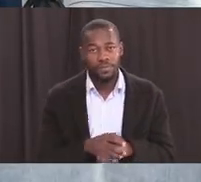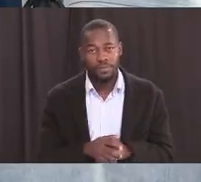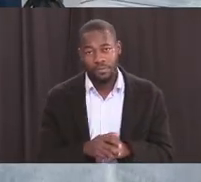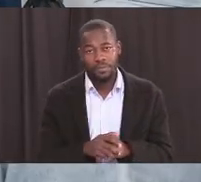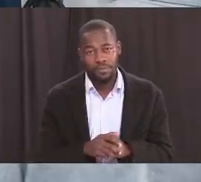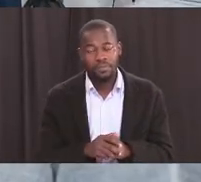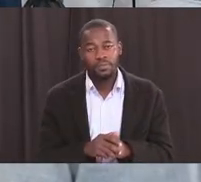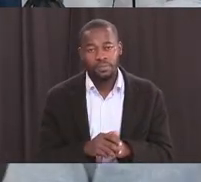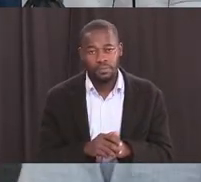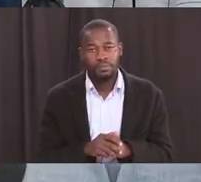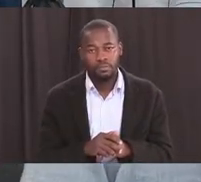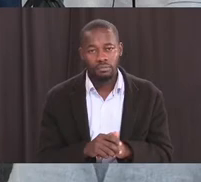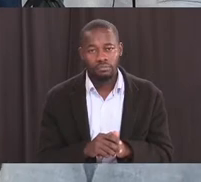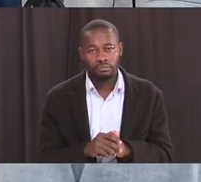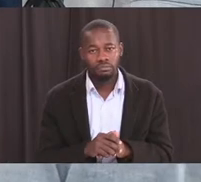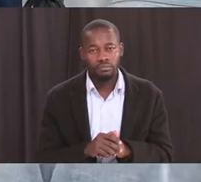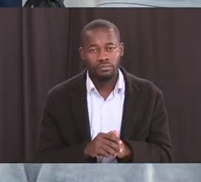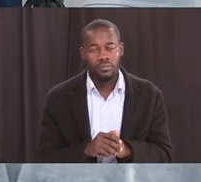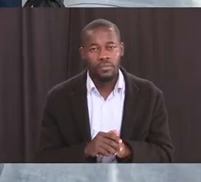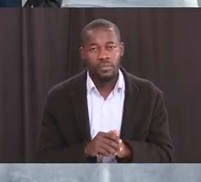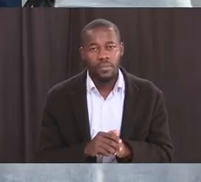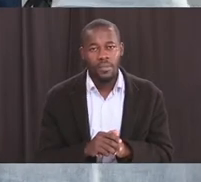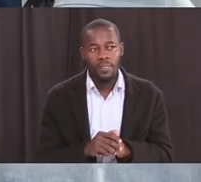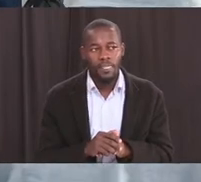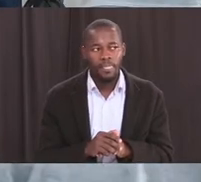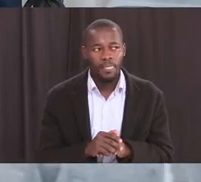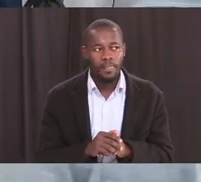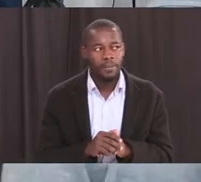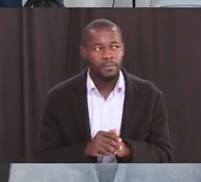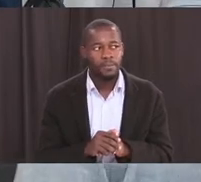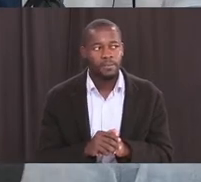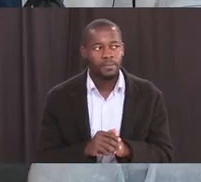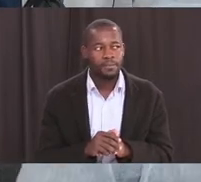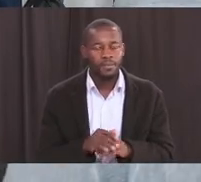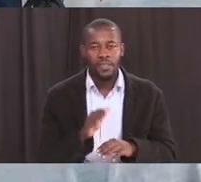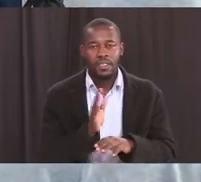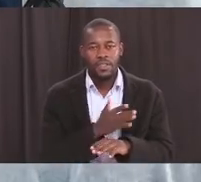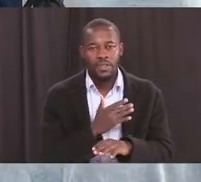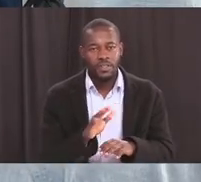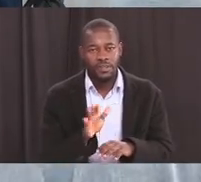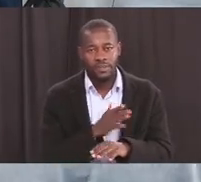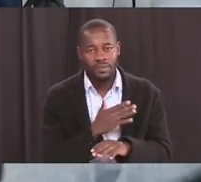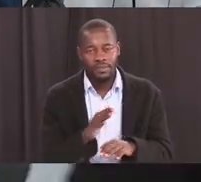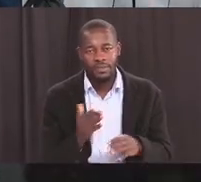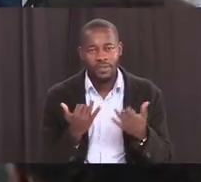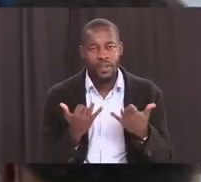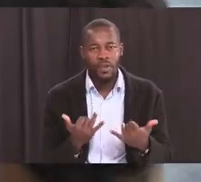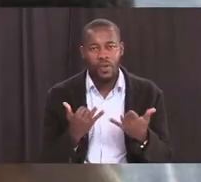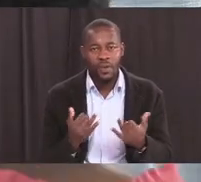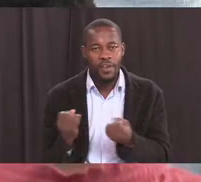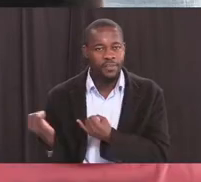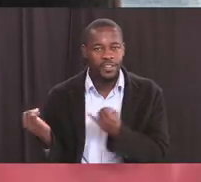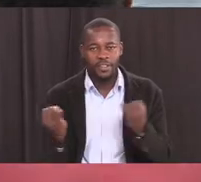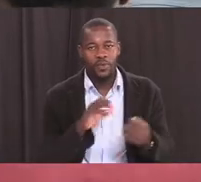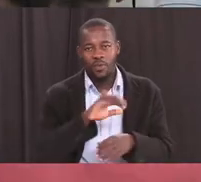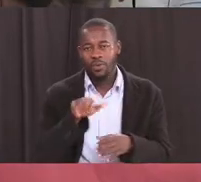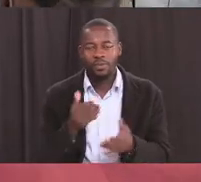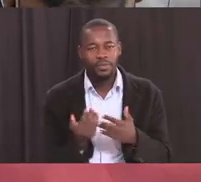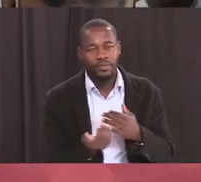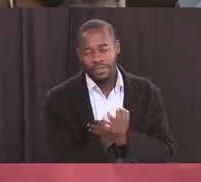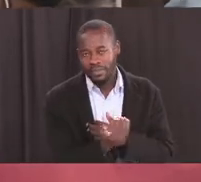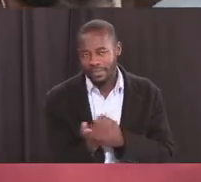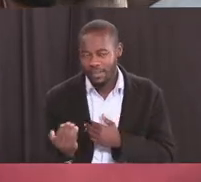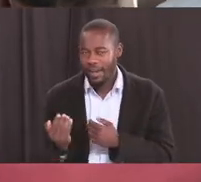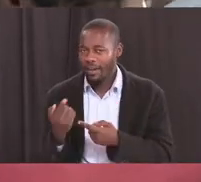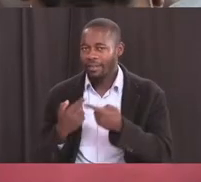I want to invite the kids. Talia is going to help us with one of our songs this morning. I want to help invite the kids to come and help